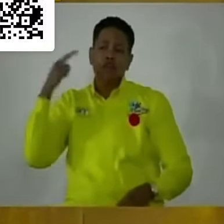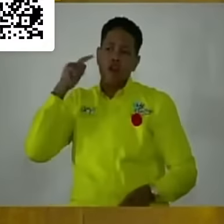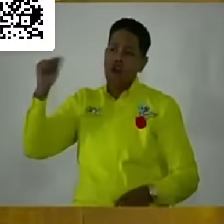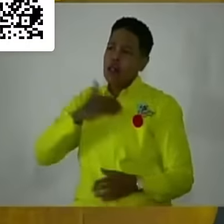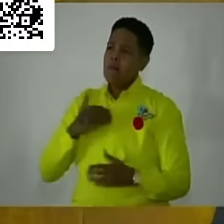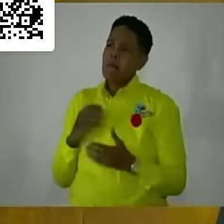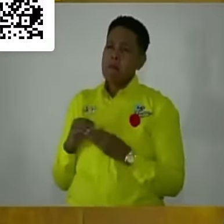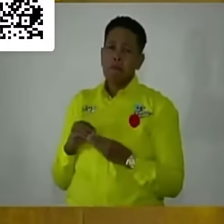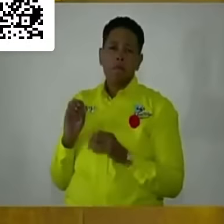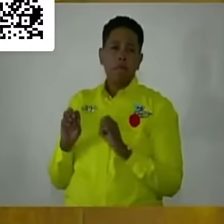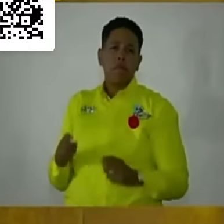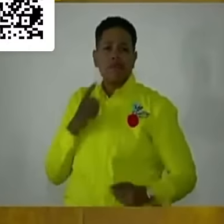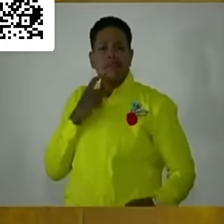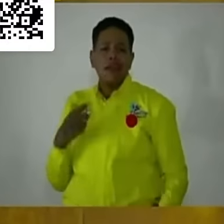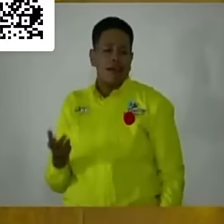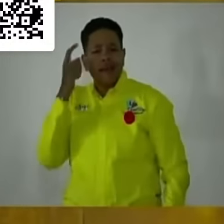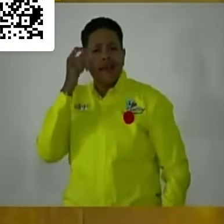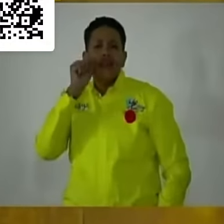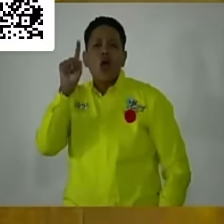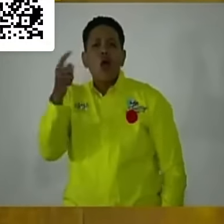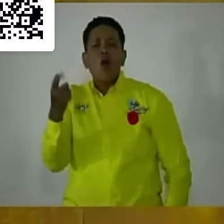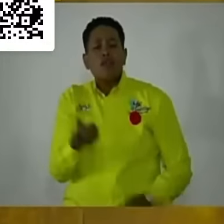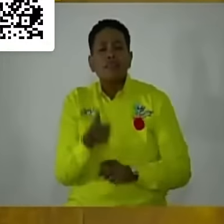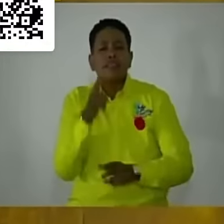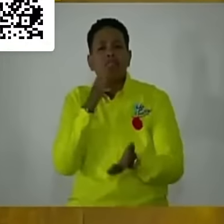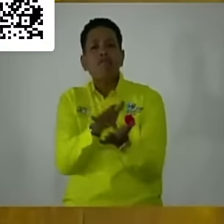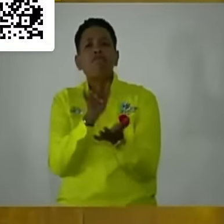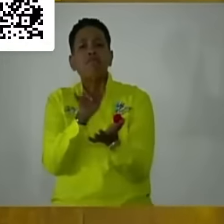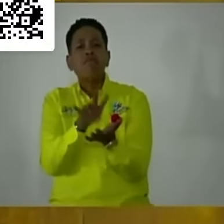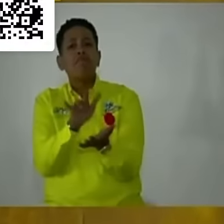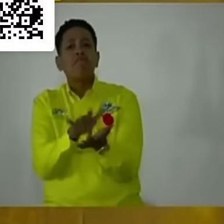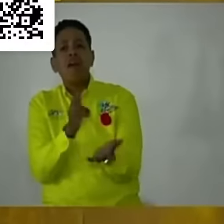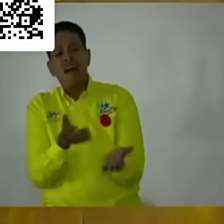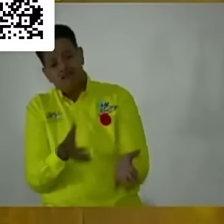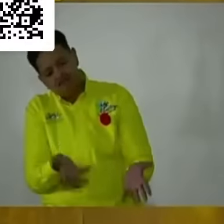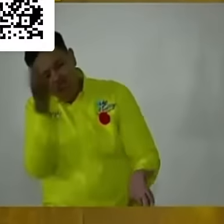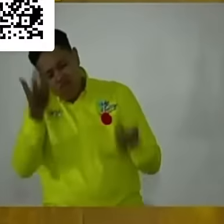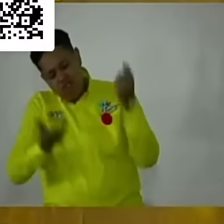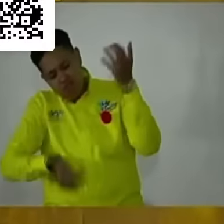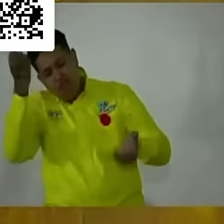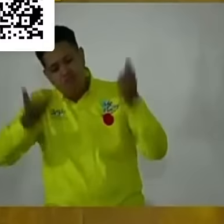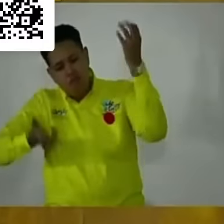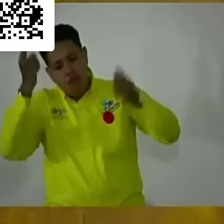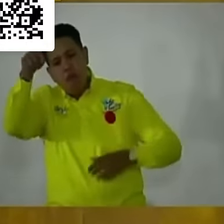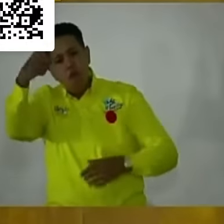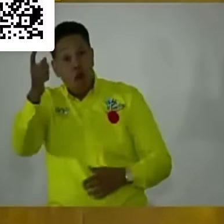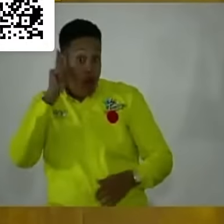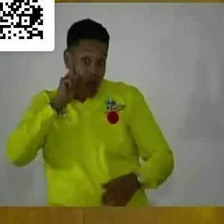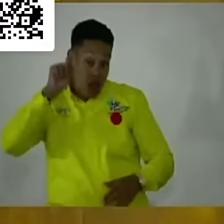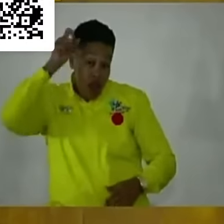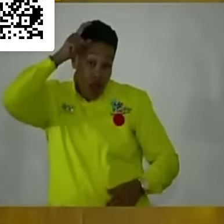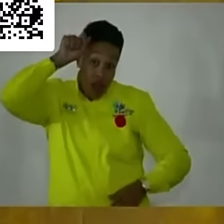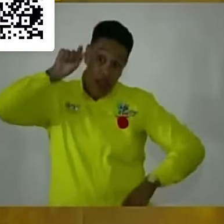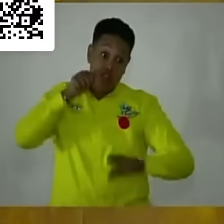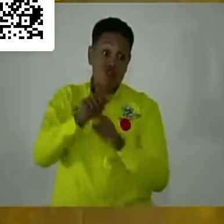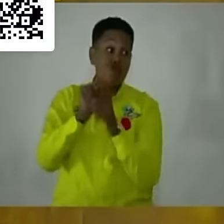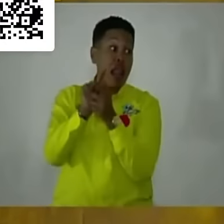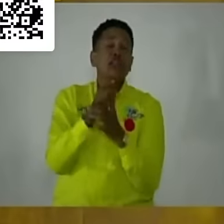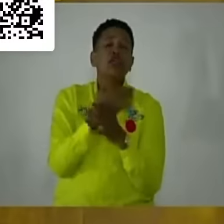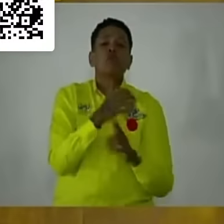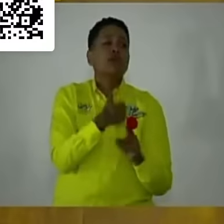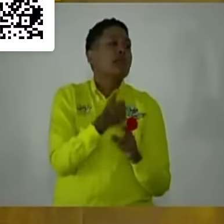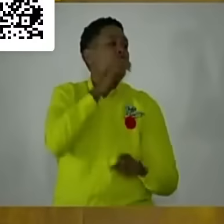members, not only the exploitative nature of mining, but the relationship between